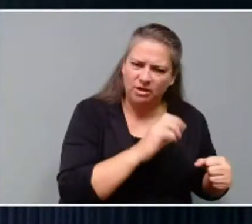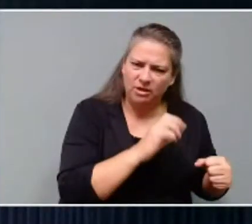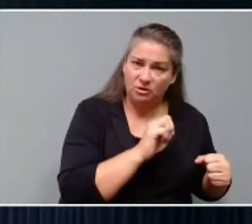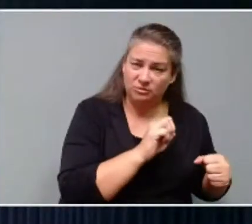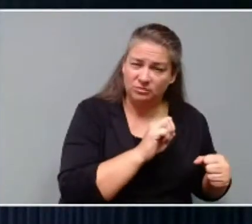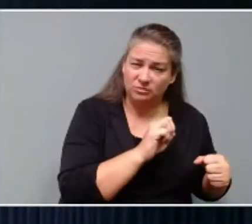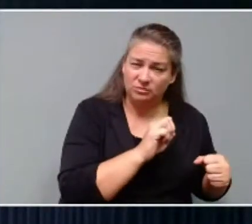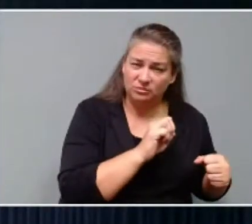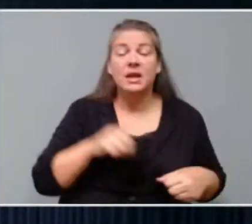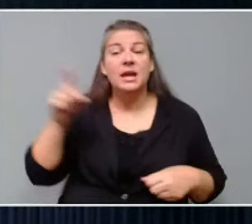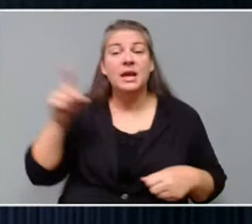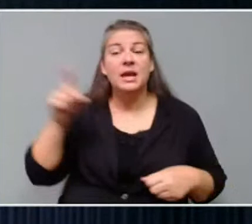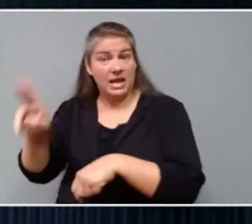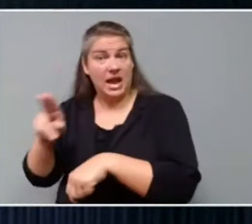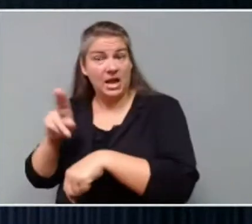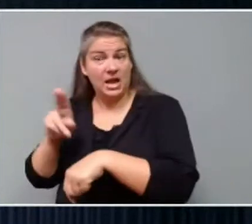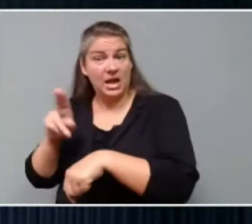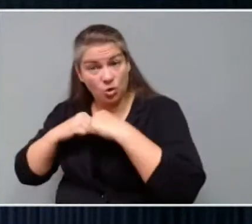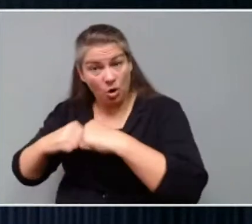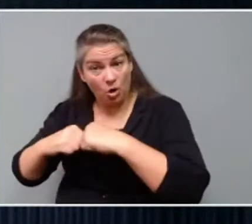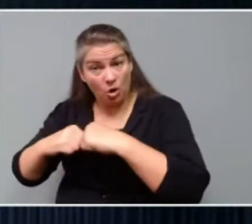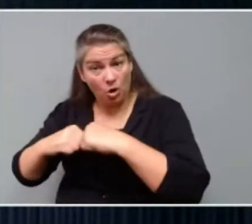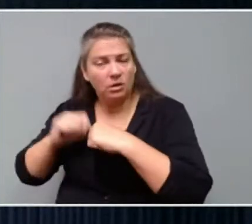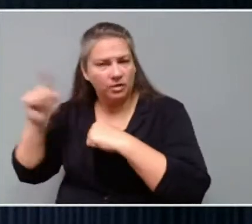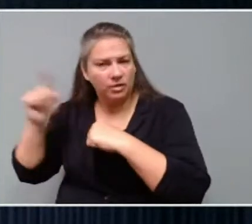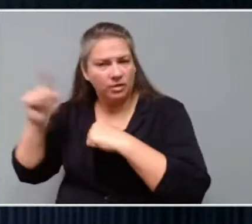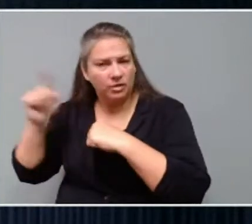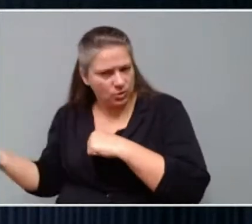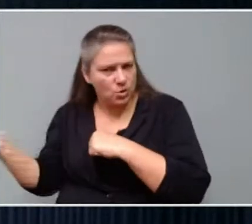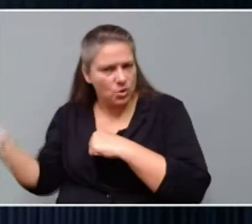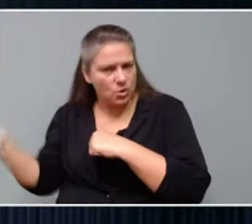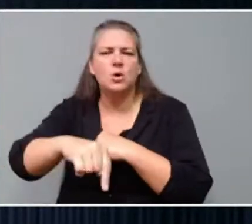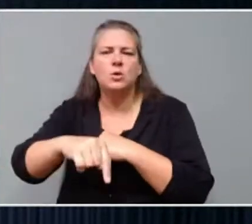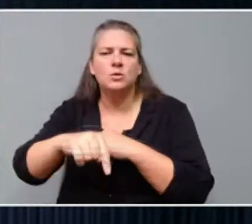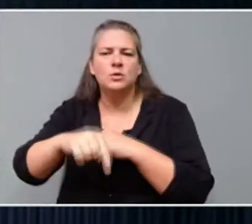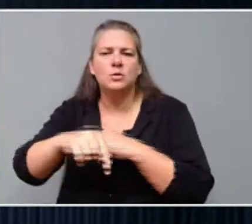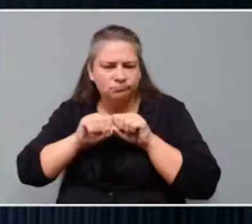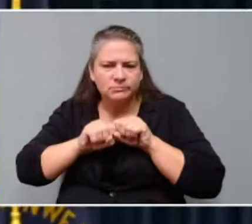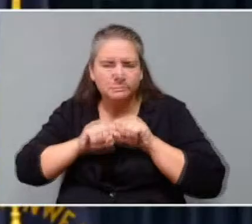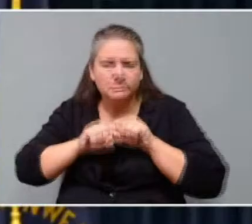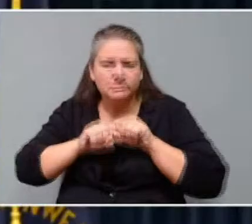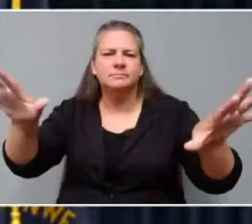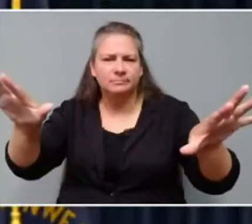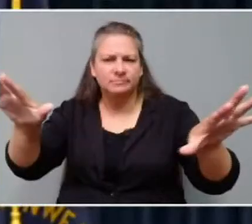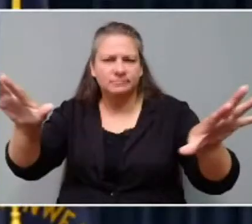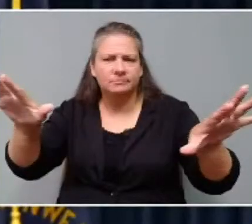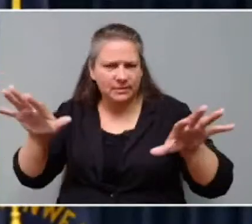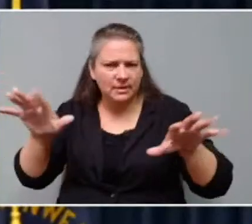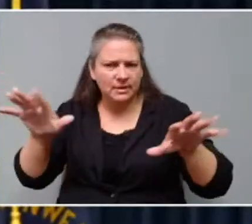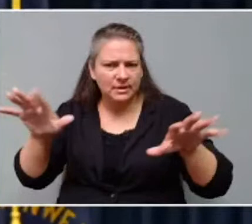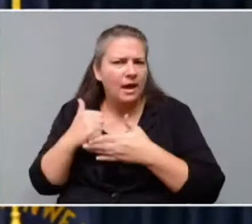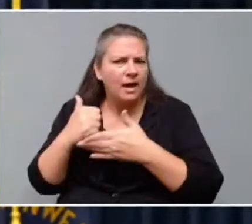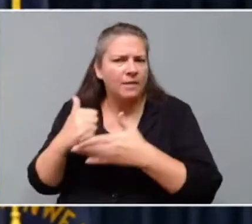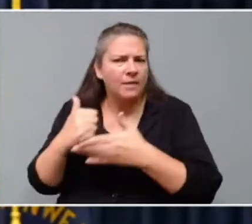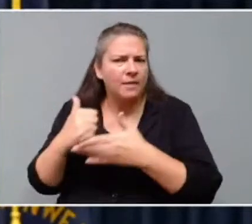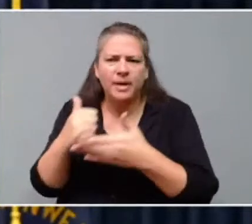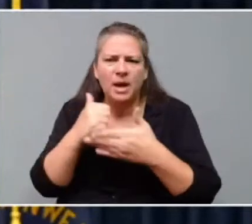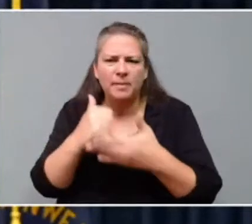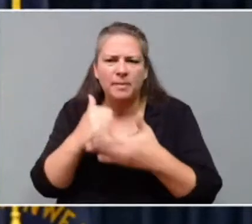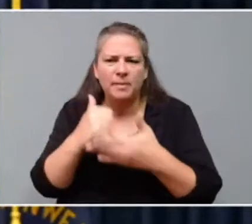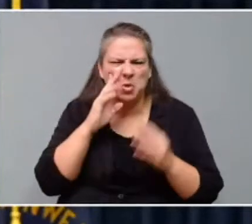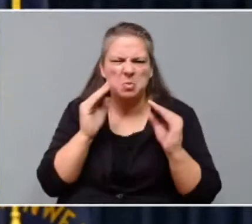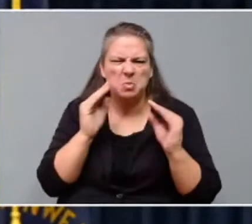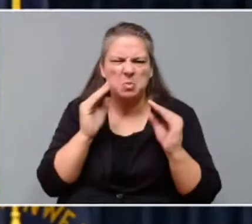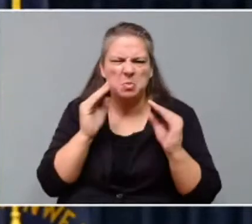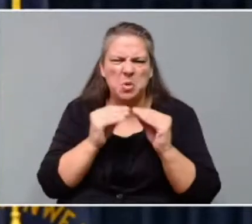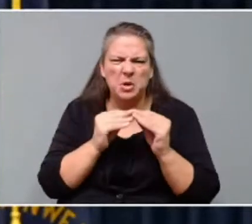have been welcomed, and we are going to significantly expand the number of Guard teams that are out there. We'll have more news on that later in the week, but